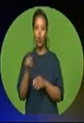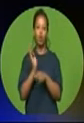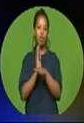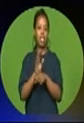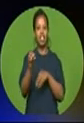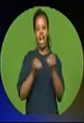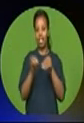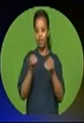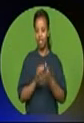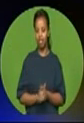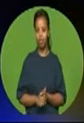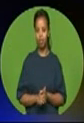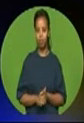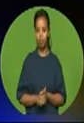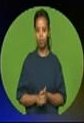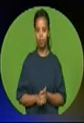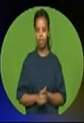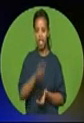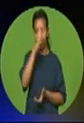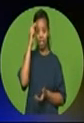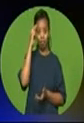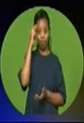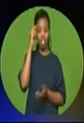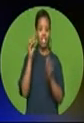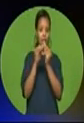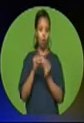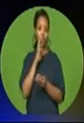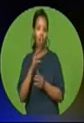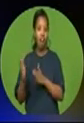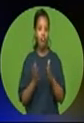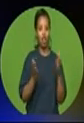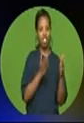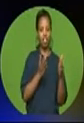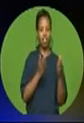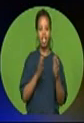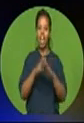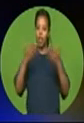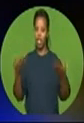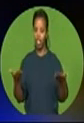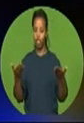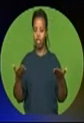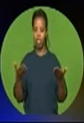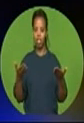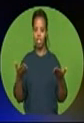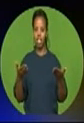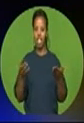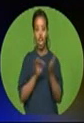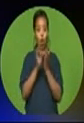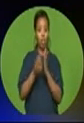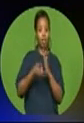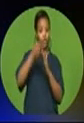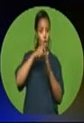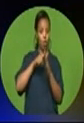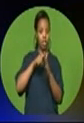business activities. Since the accounts are arranged in the ledger in numerical